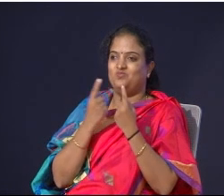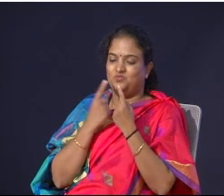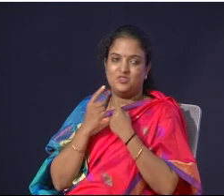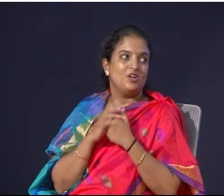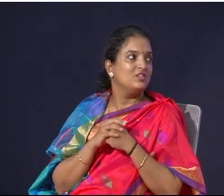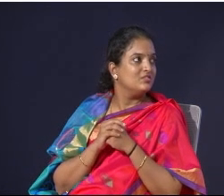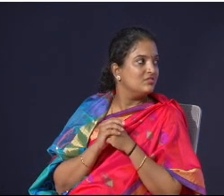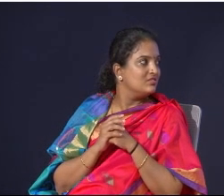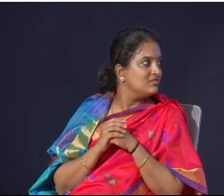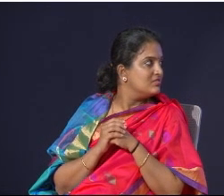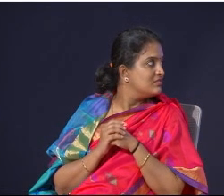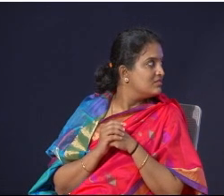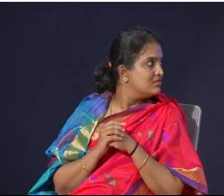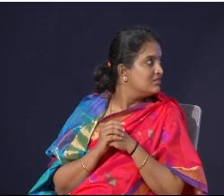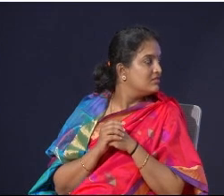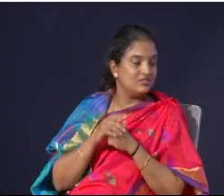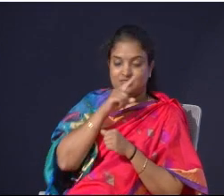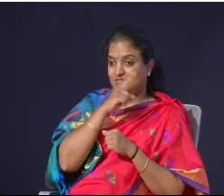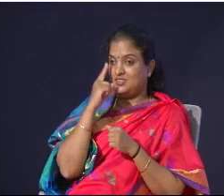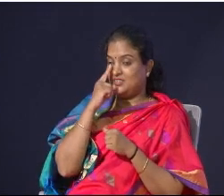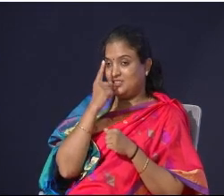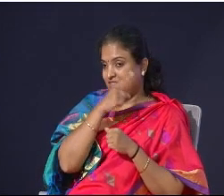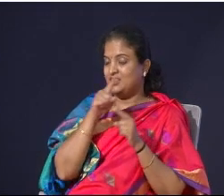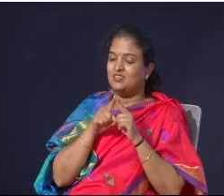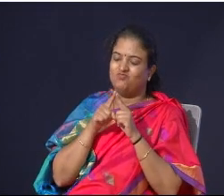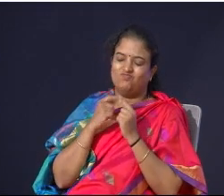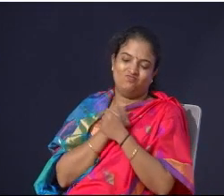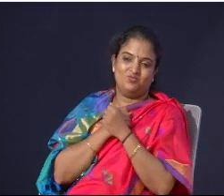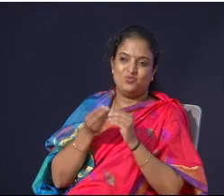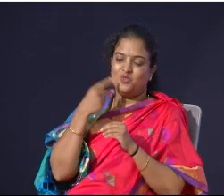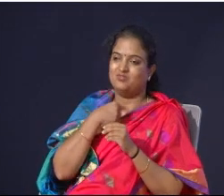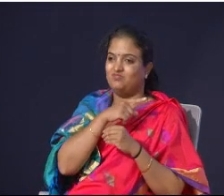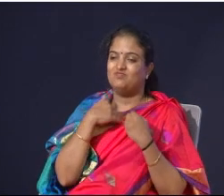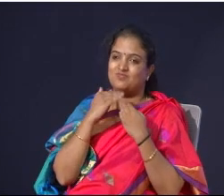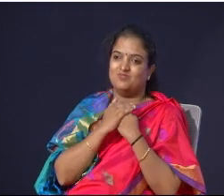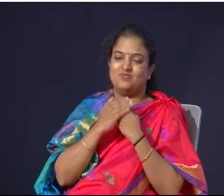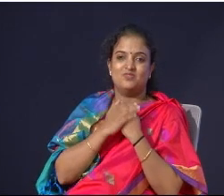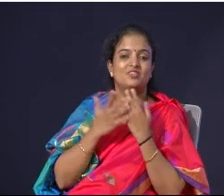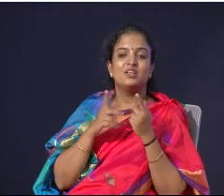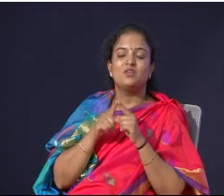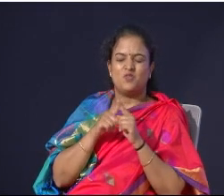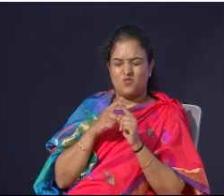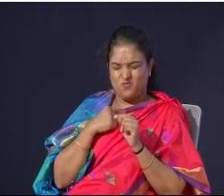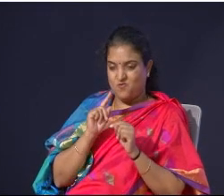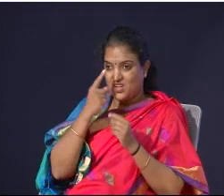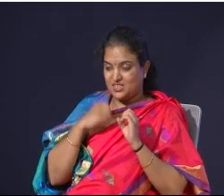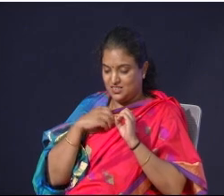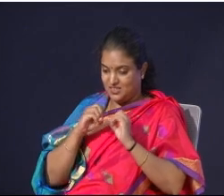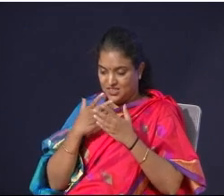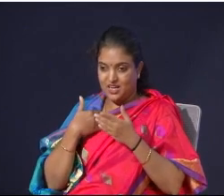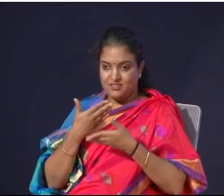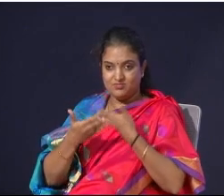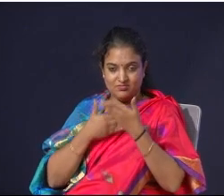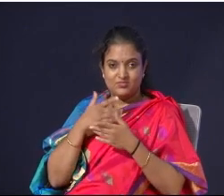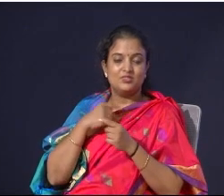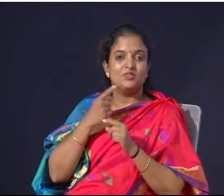Yeah. This girl is very dear to me. She was one of the first 2 or 3 cases I started vision rehabilitation with.